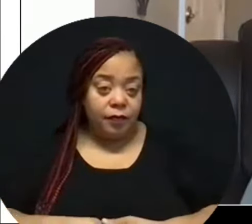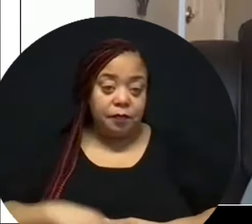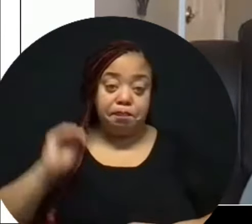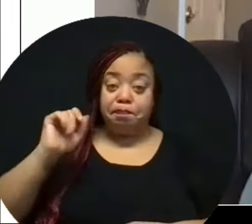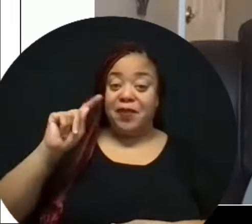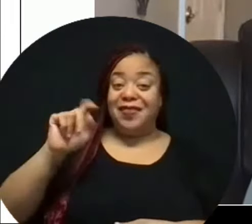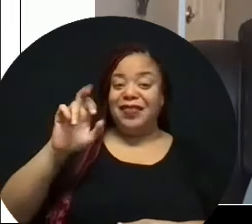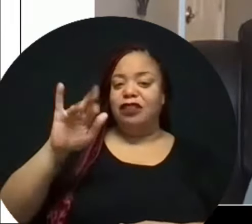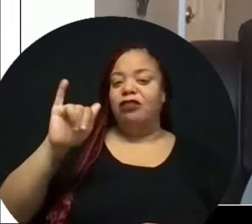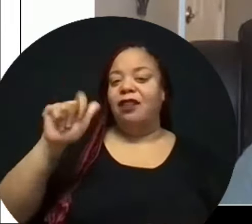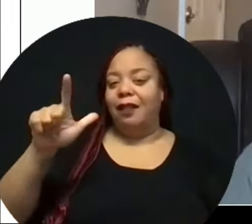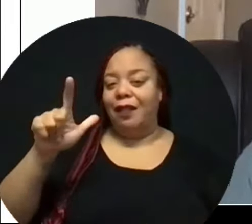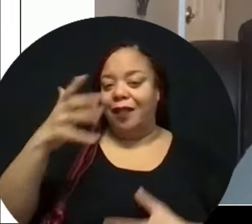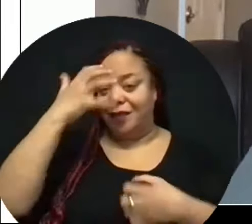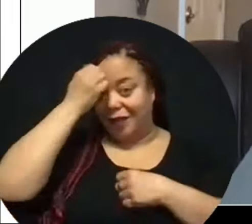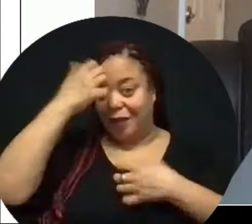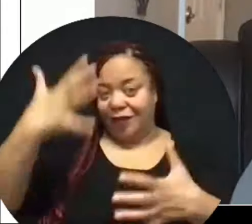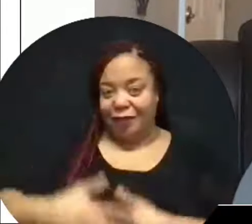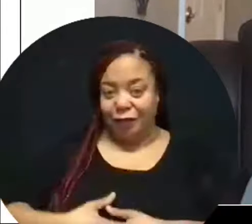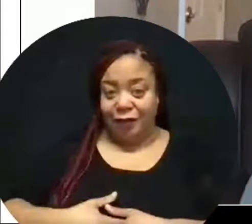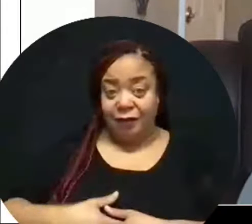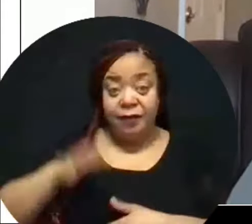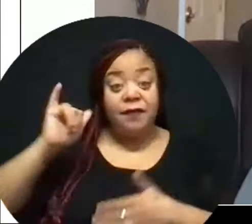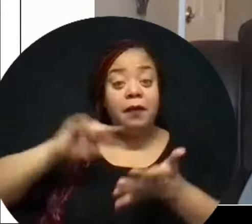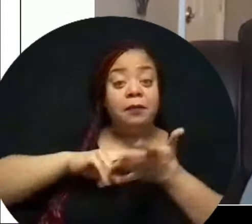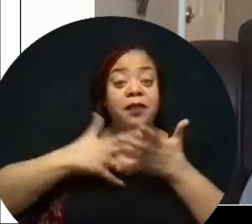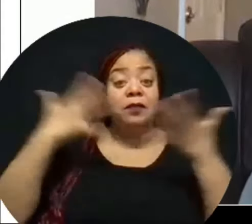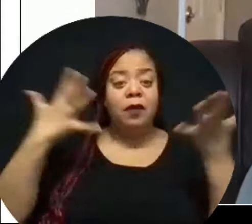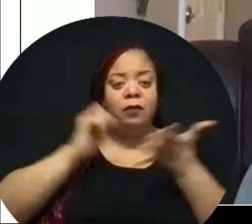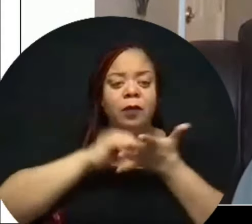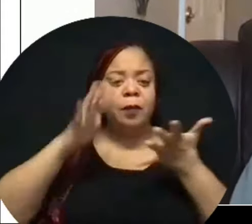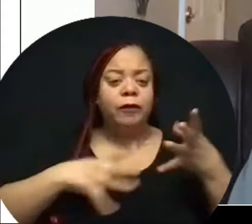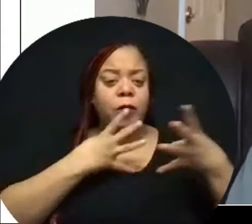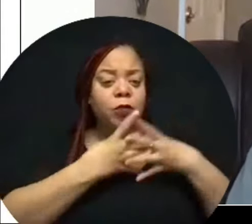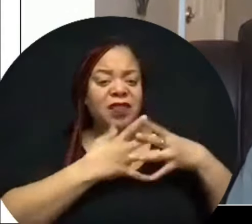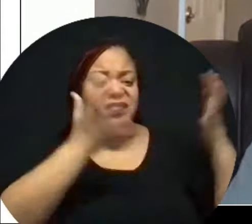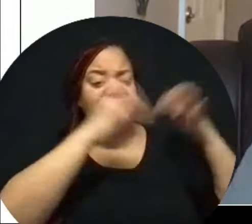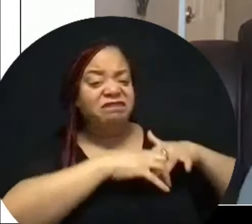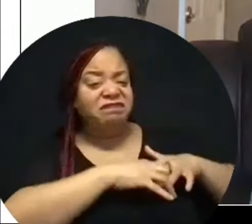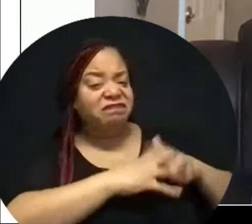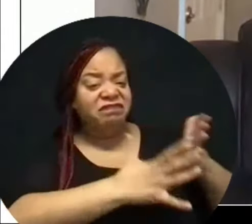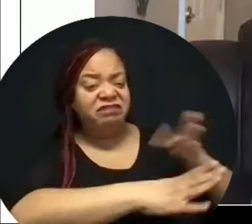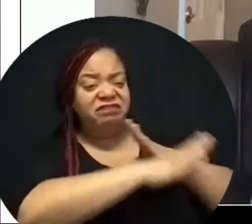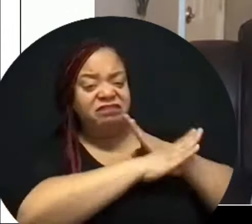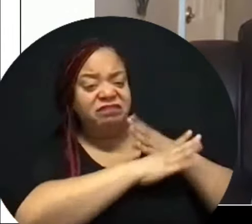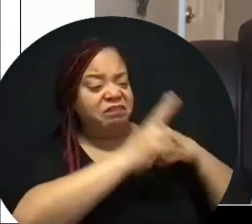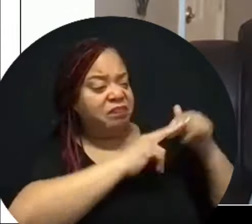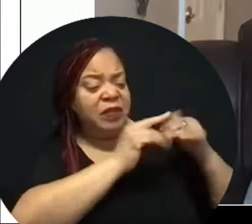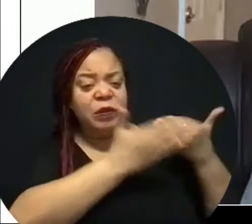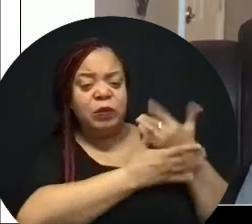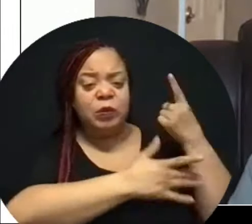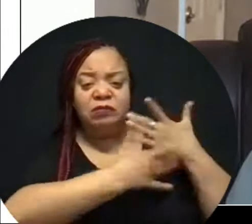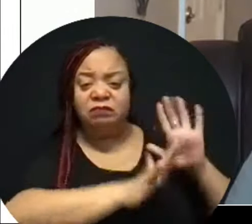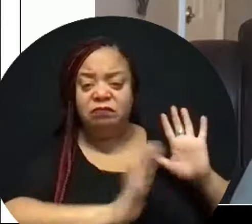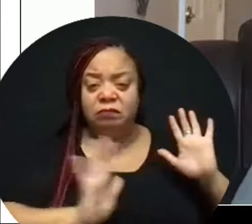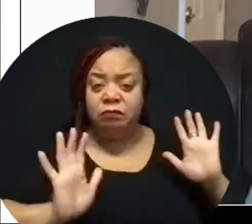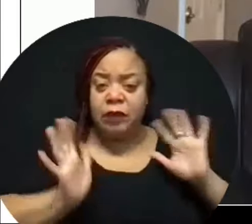the material resources that gives itself power from its hands. Trying to be careful how I say things, but